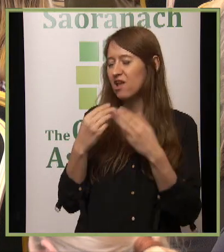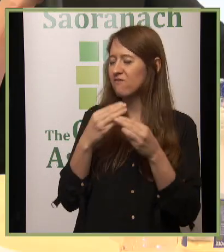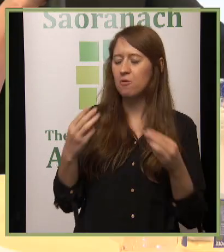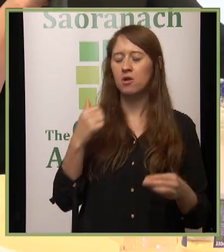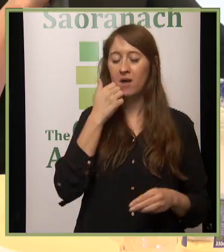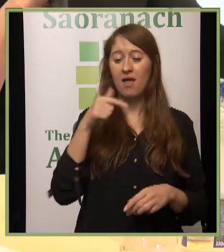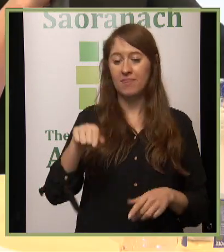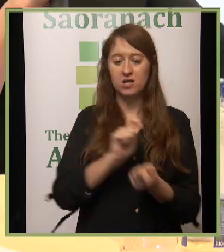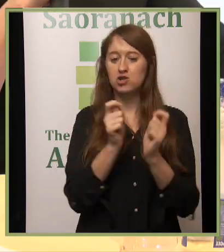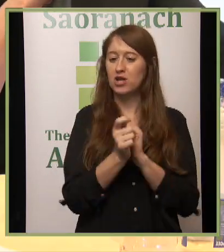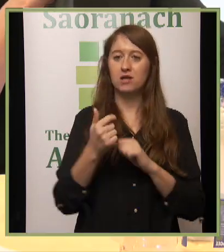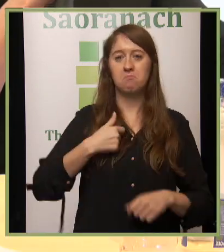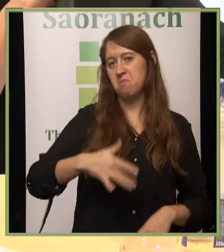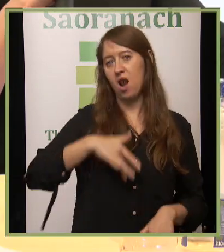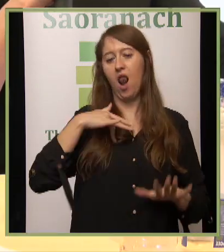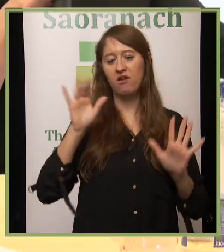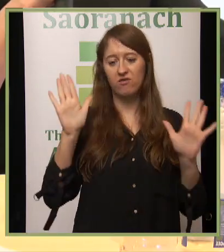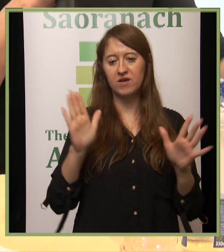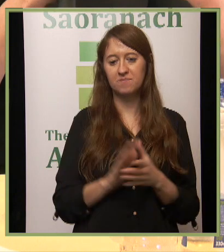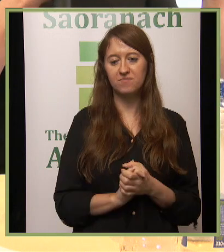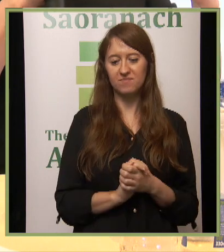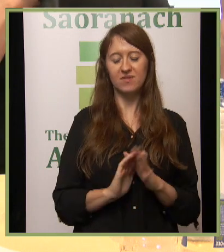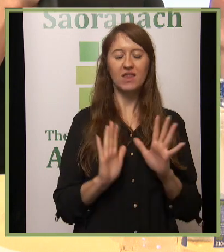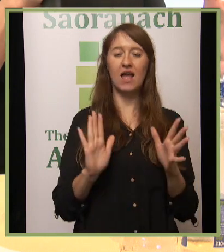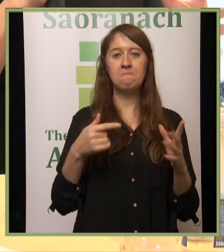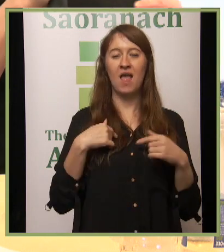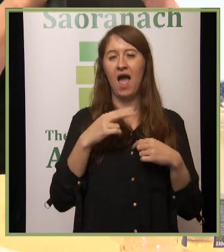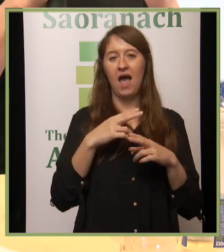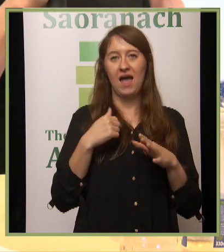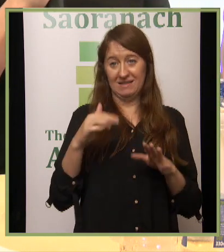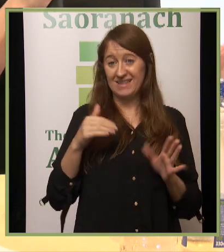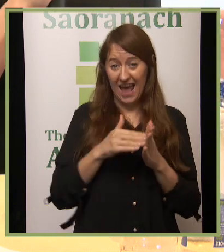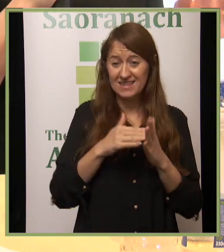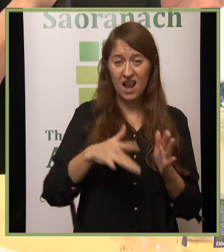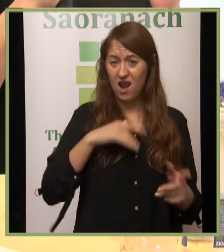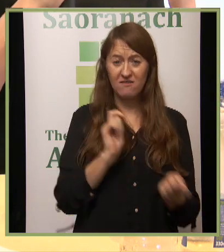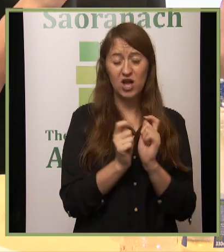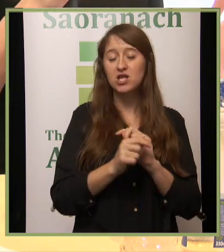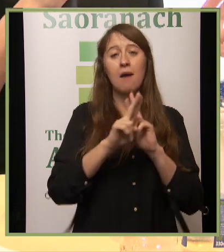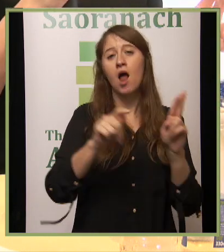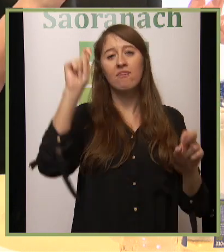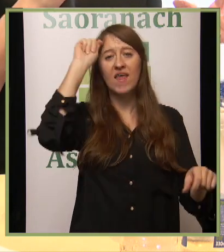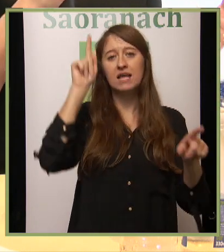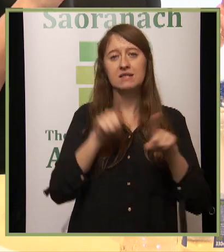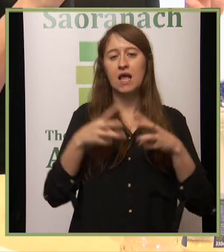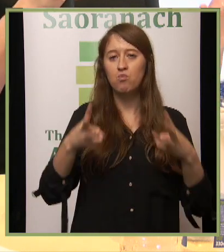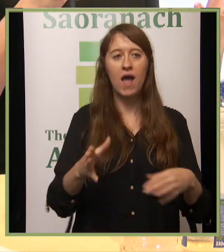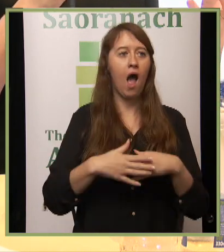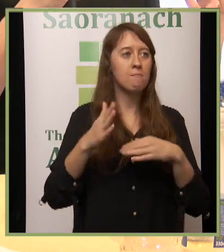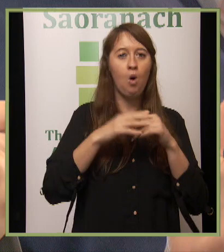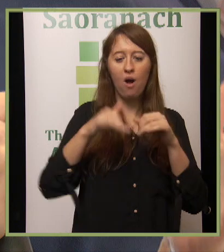life-changing. Like, I don't think it has been life-changing. I'm not thinking about anything in the same way. I'm far more environmentally aware,